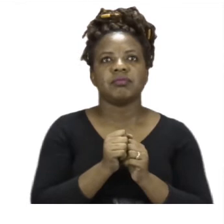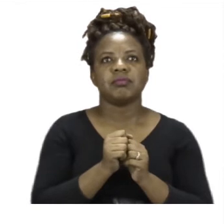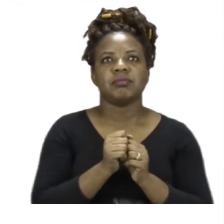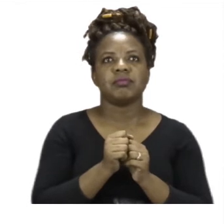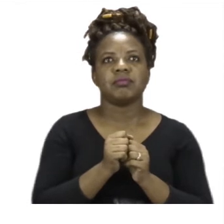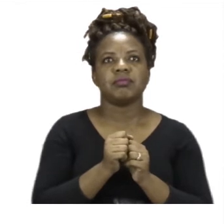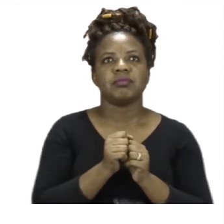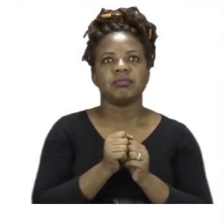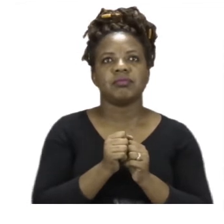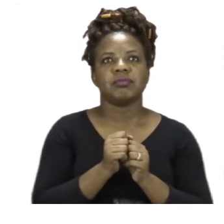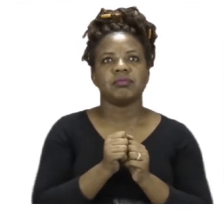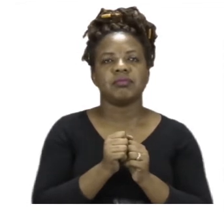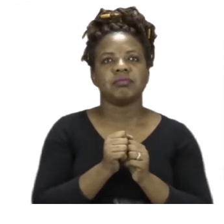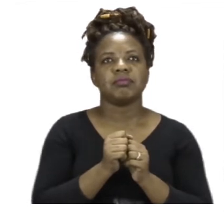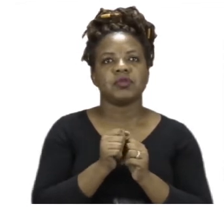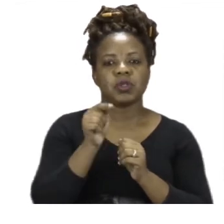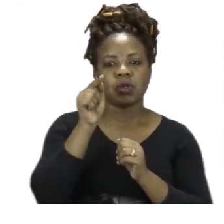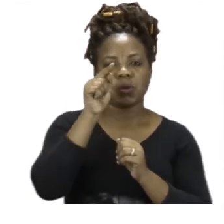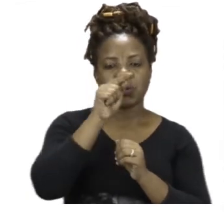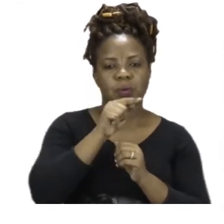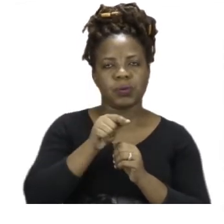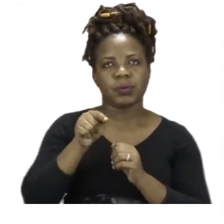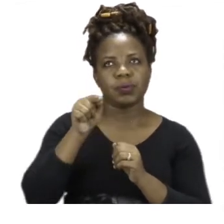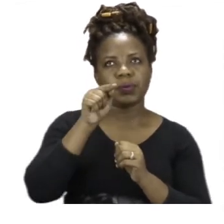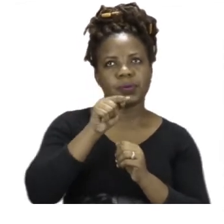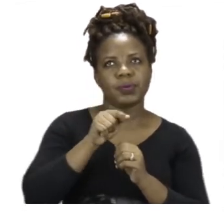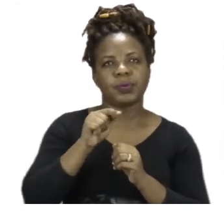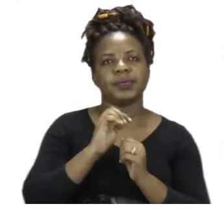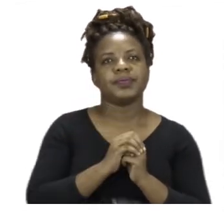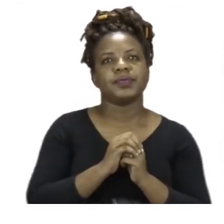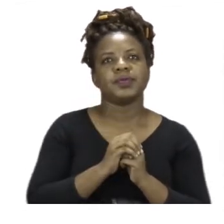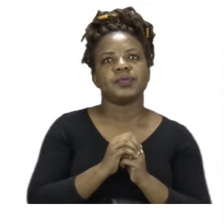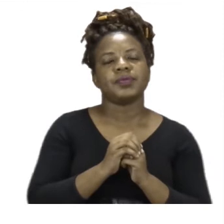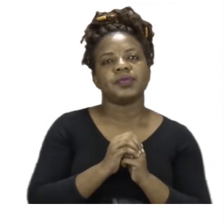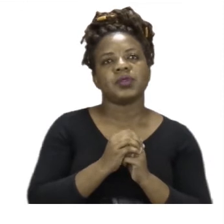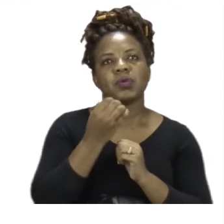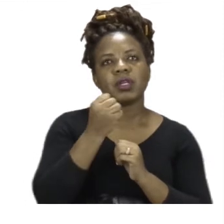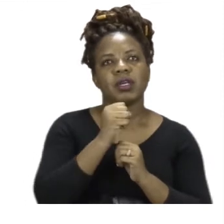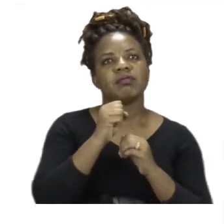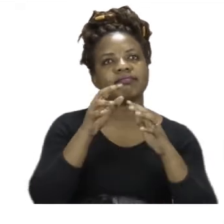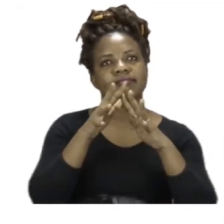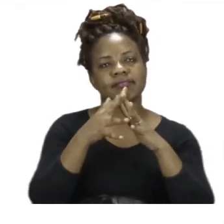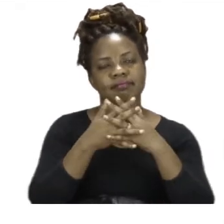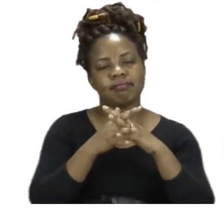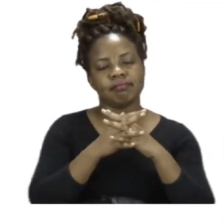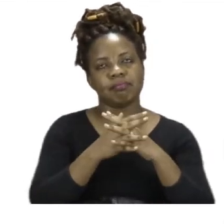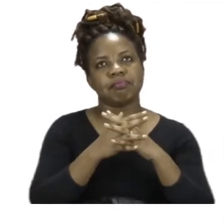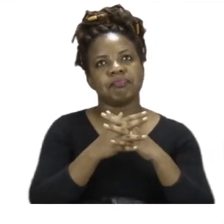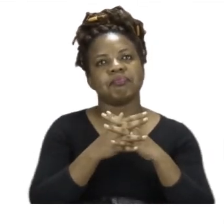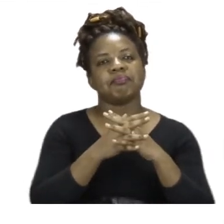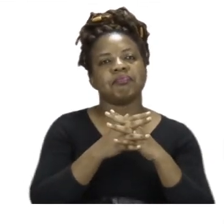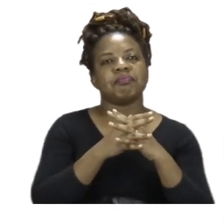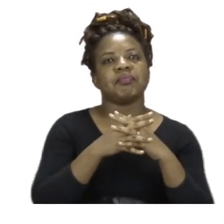to look at the letters in the wheel and you're going to write three-letter words you can see on